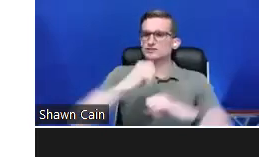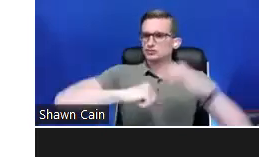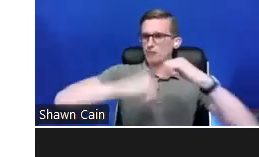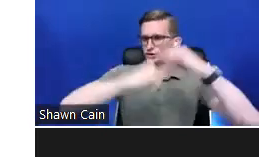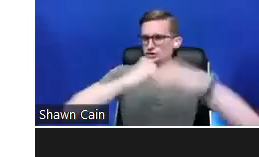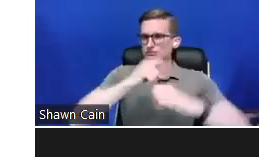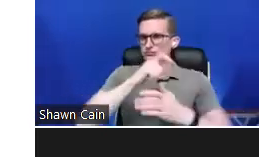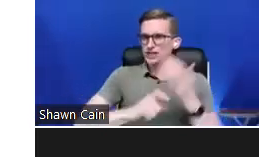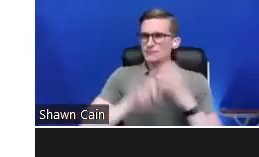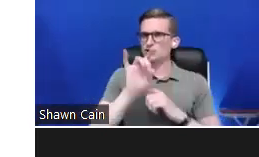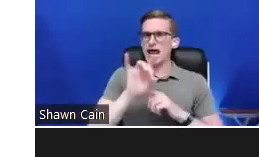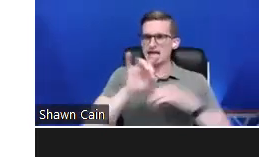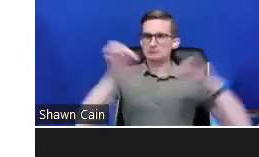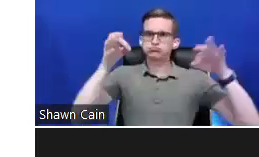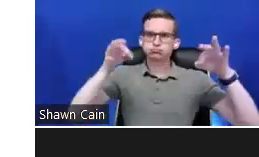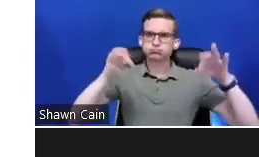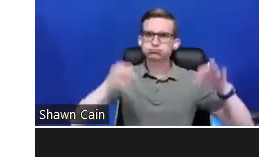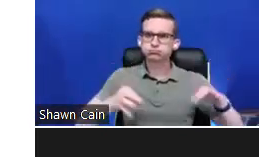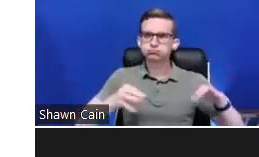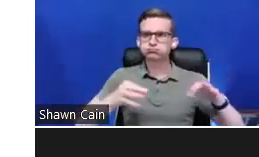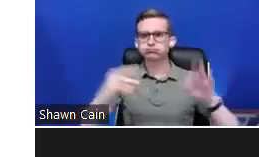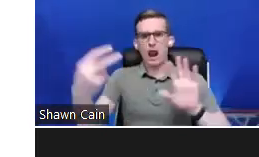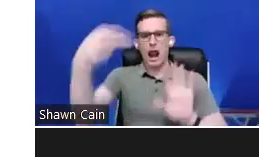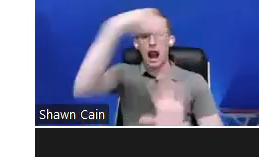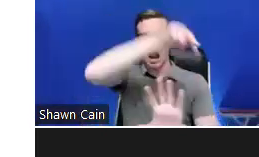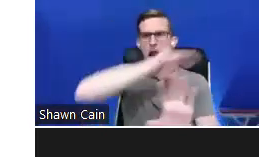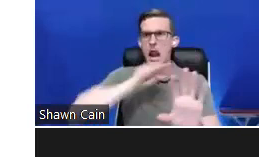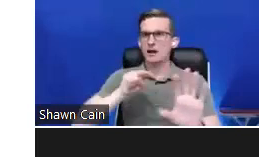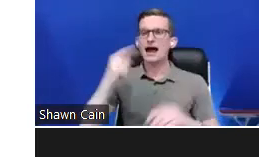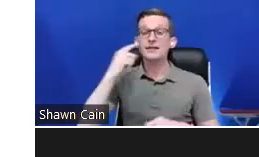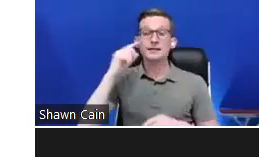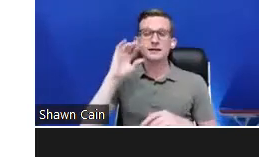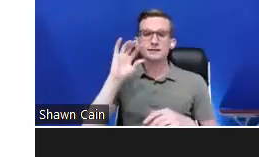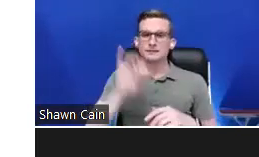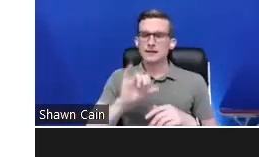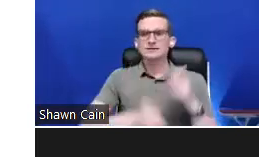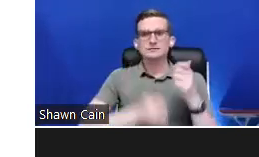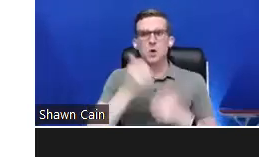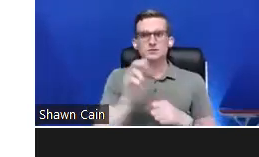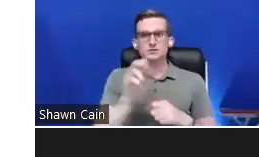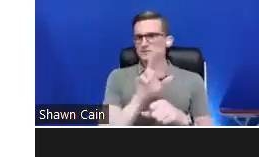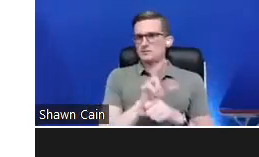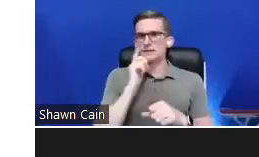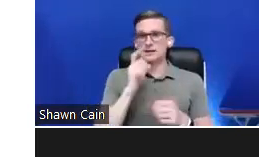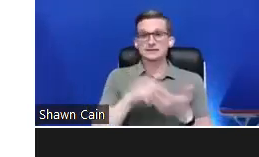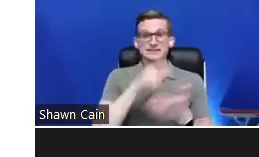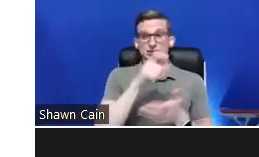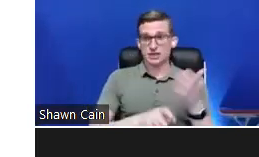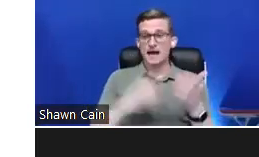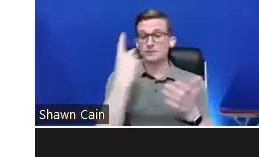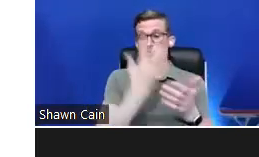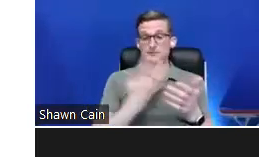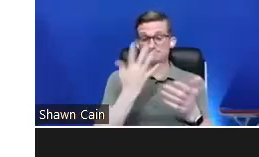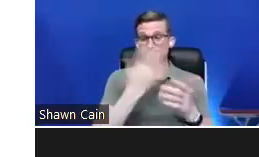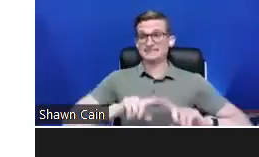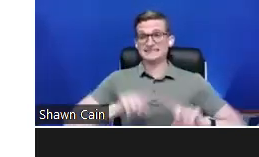that's where the most utility is probably found, because this is one of the chapters that looks significantly different. As Victoria